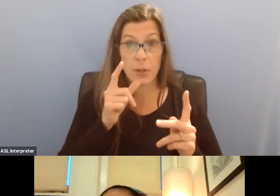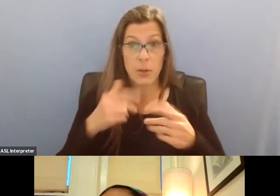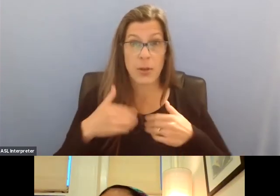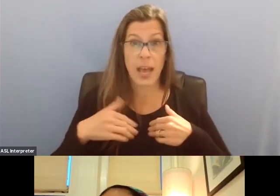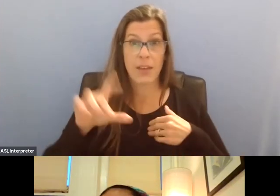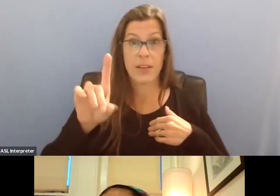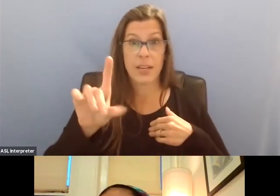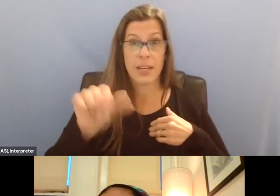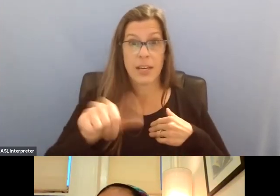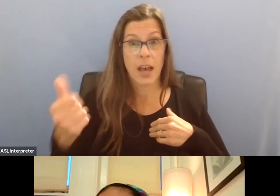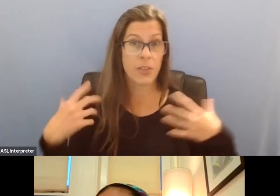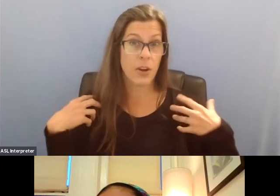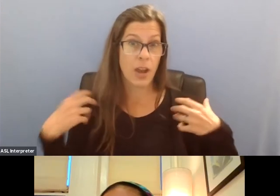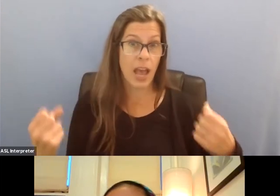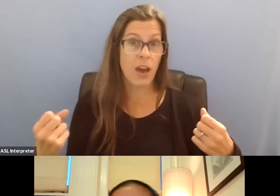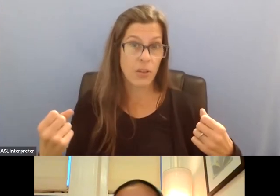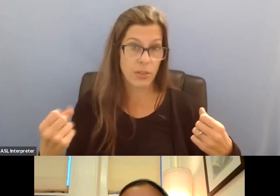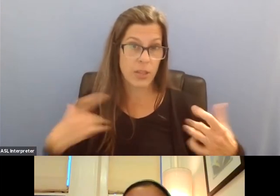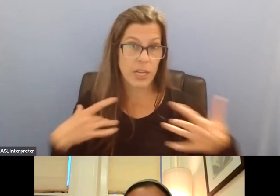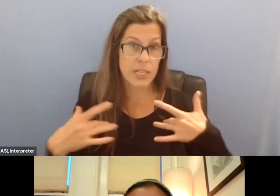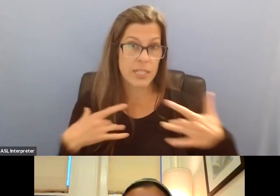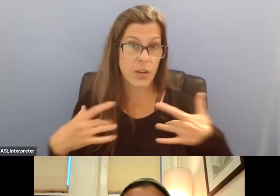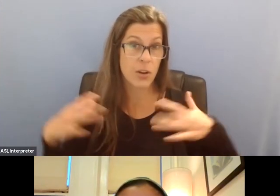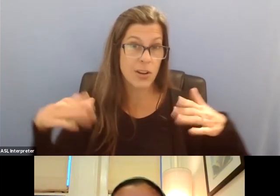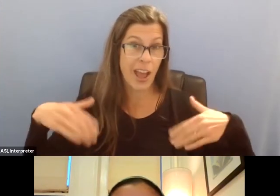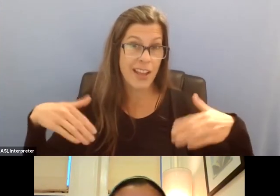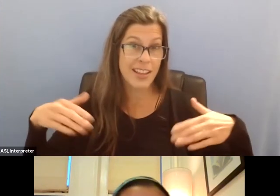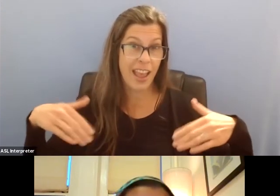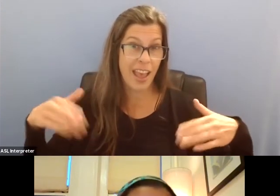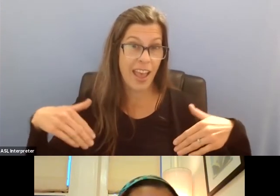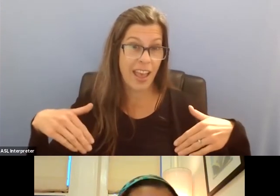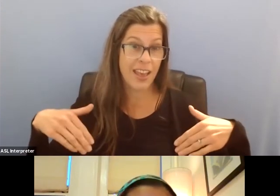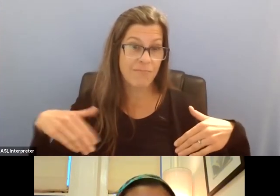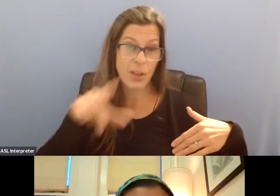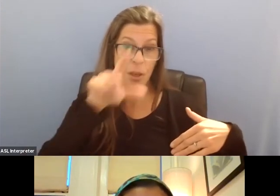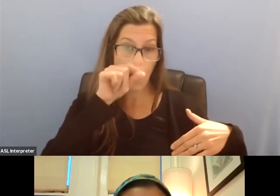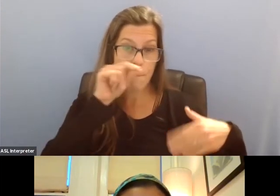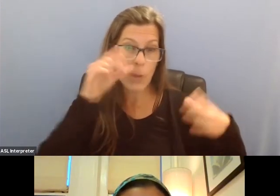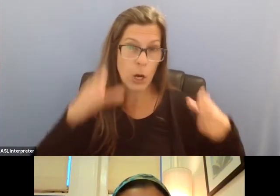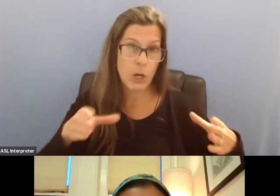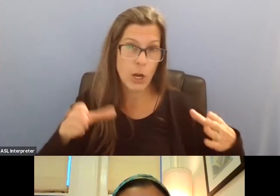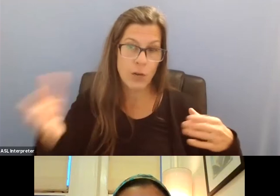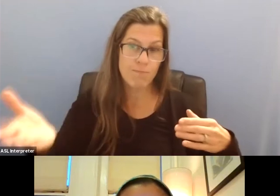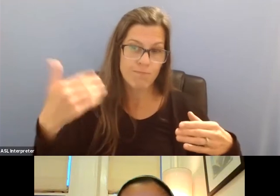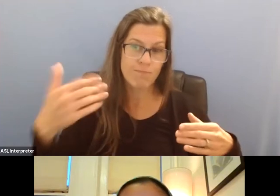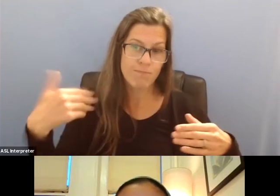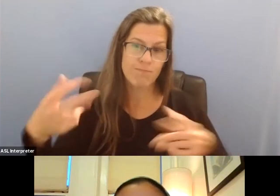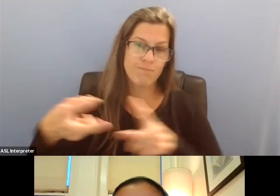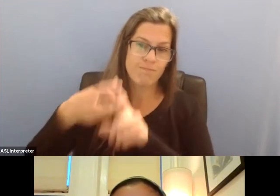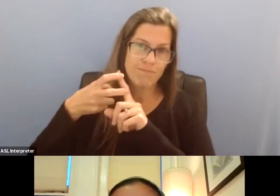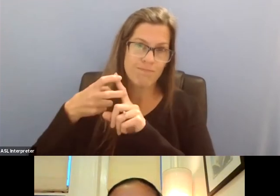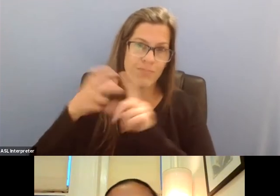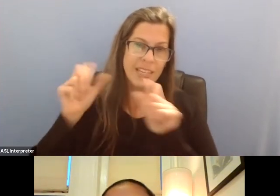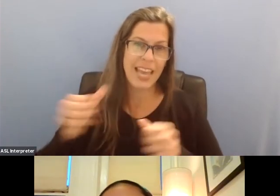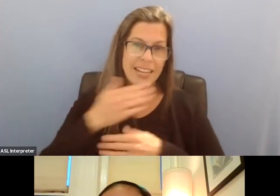and other health concerns who are not yet birders so that they too can experience the joys of birding. ABC works on bird